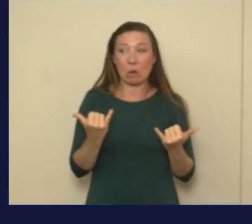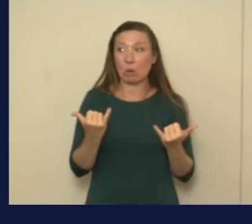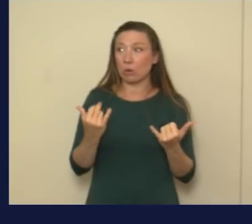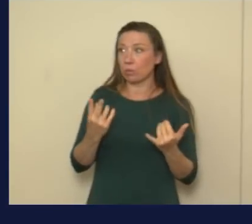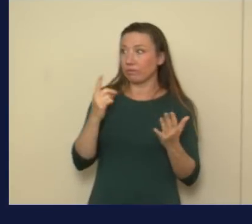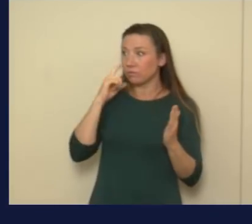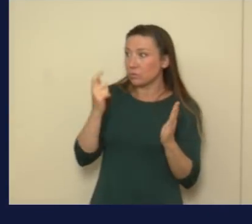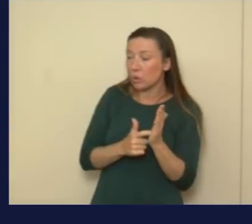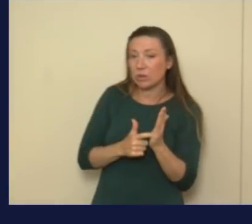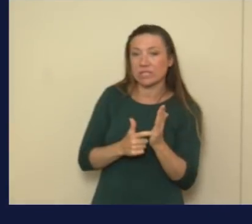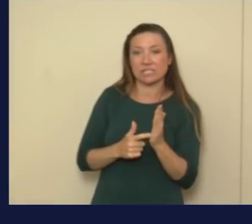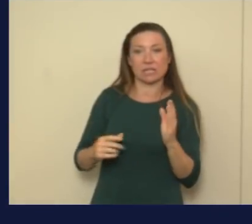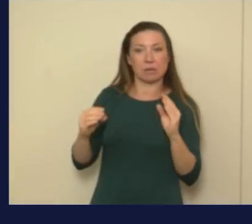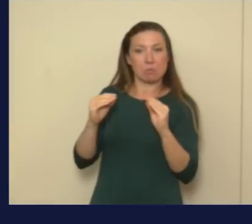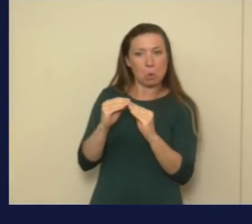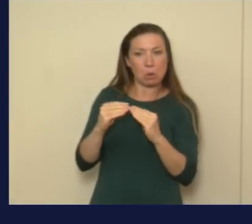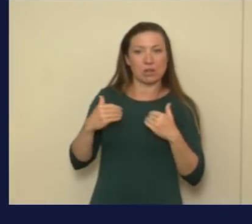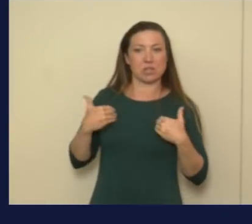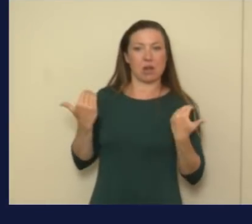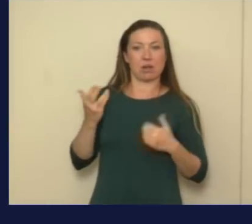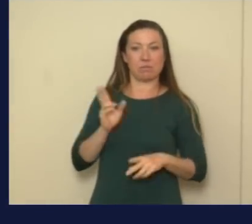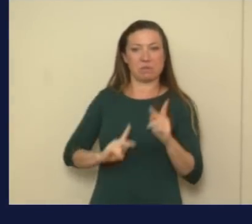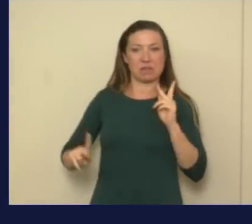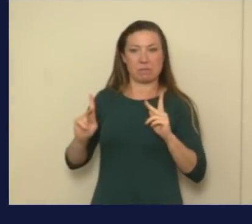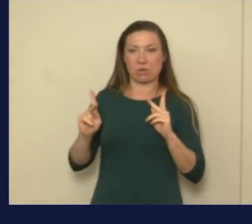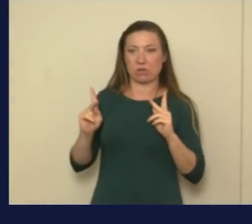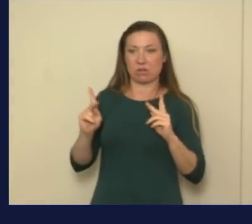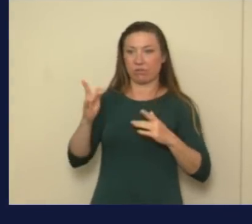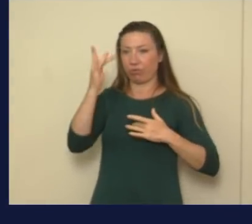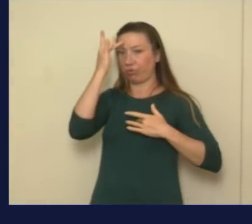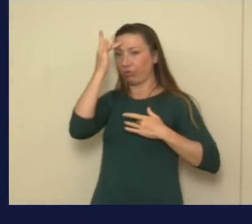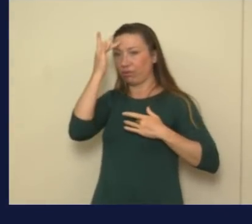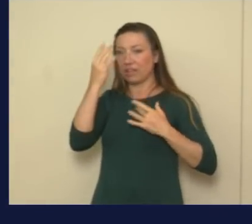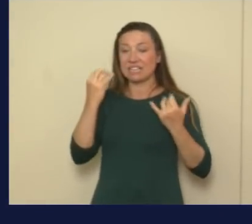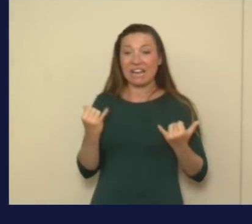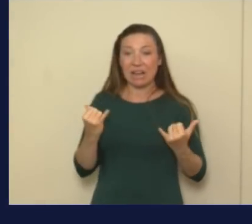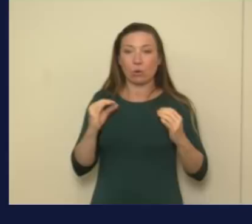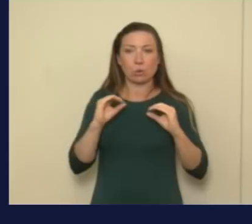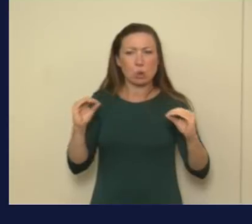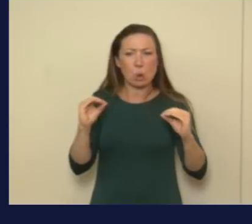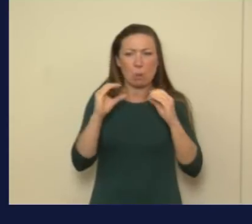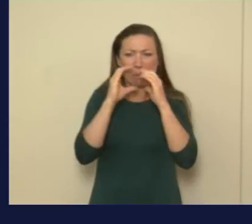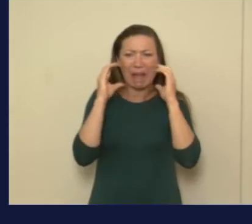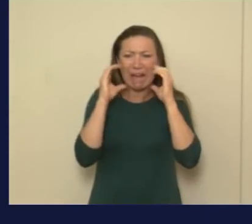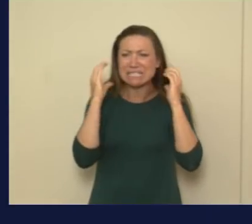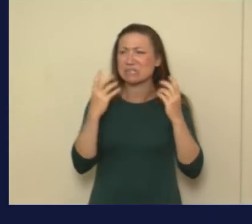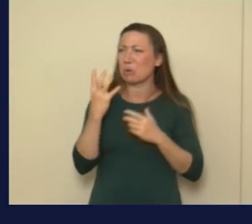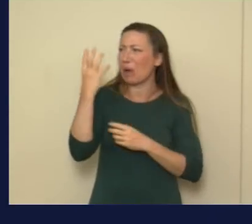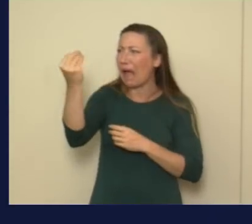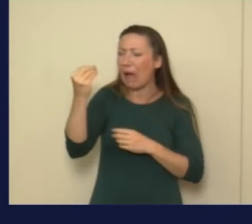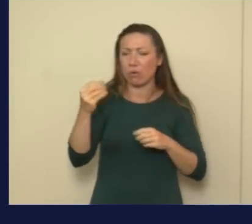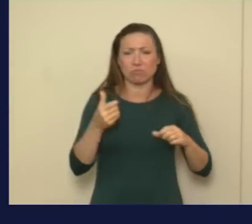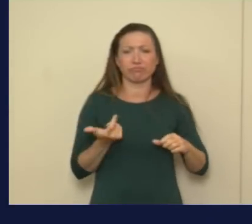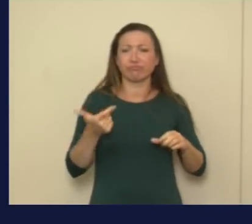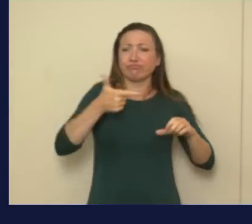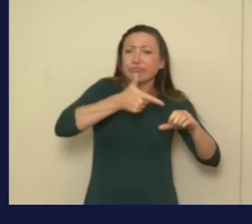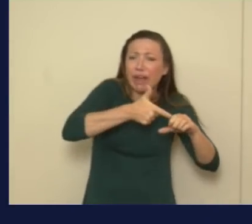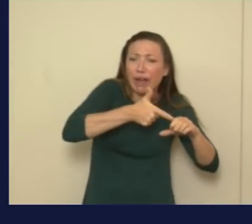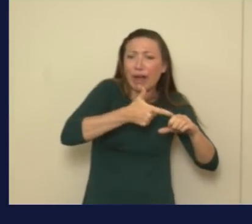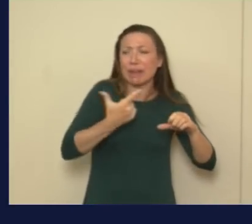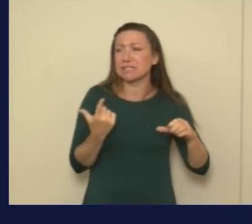wearing masks anywhere. Restaurants, grocery stores, out getting gas, convenience